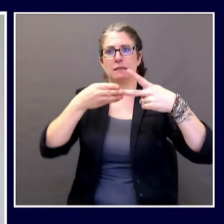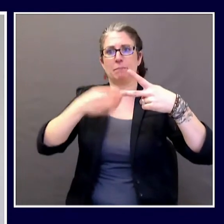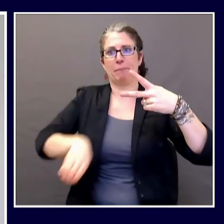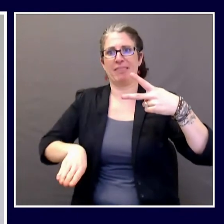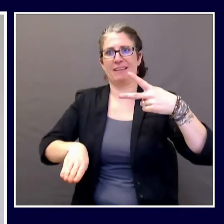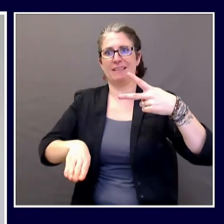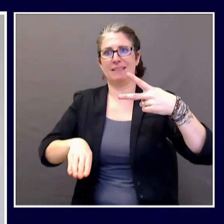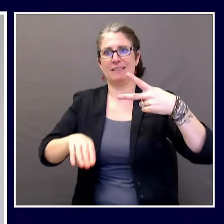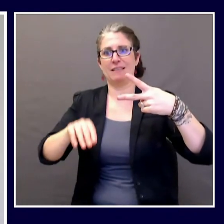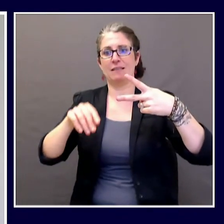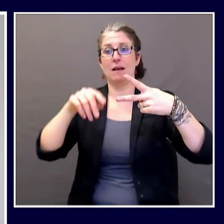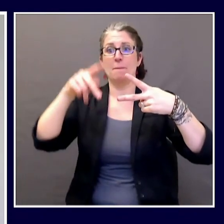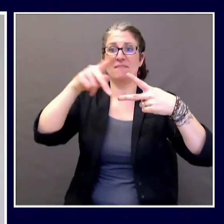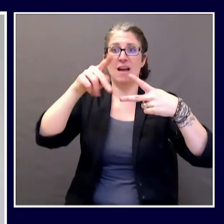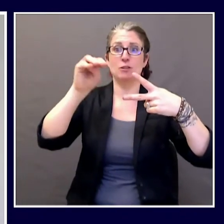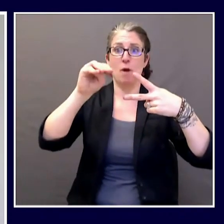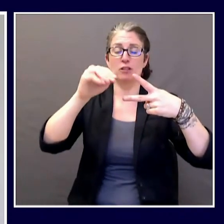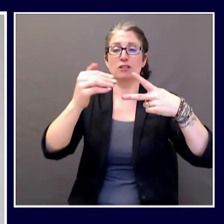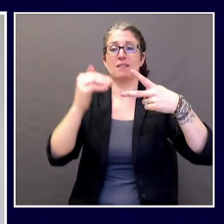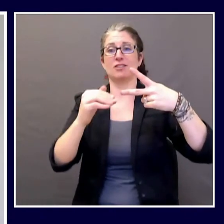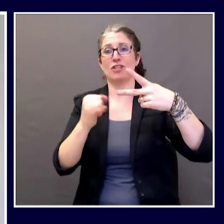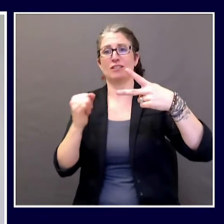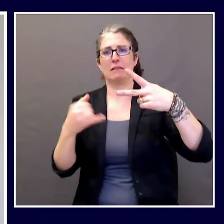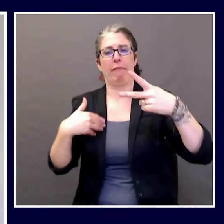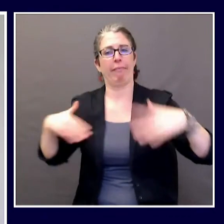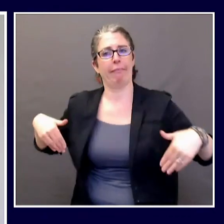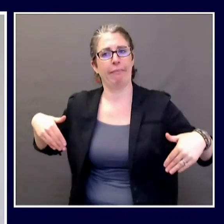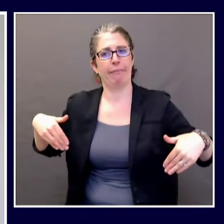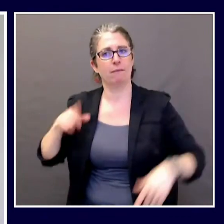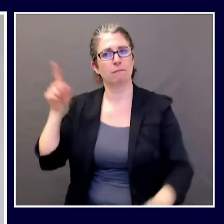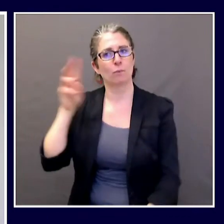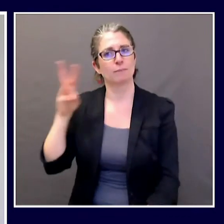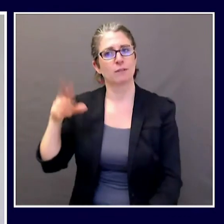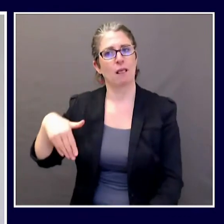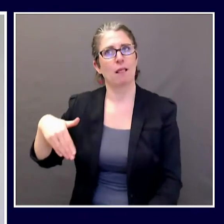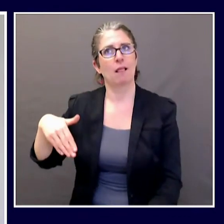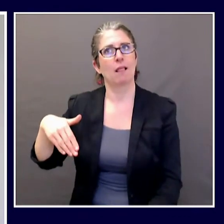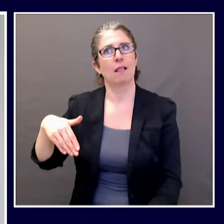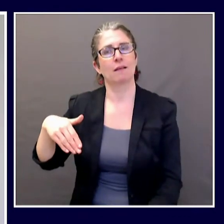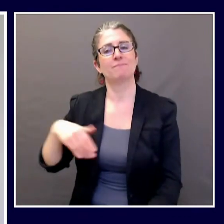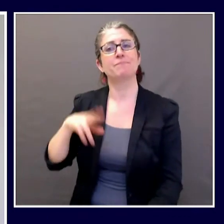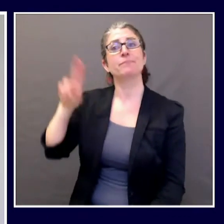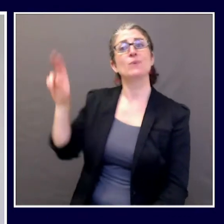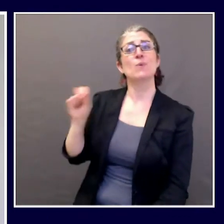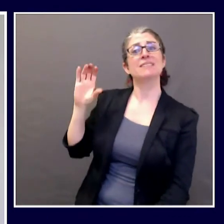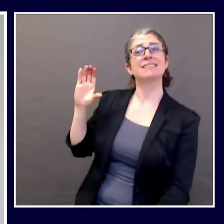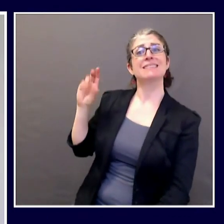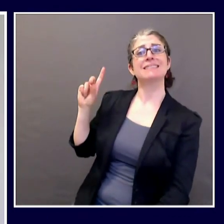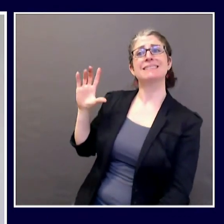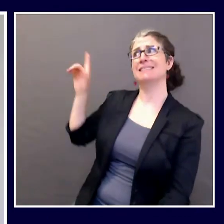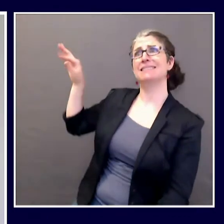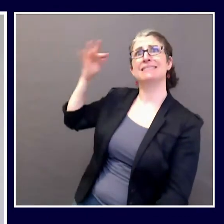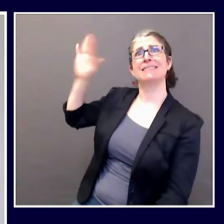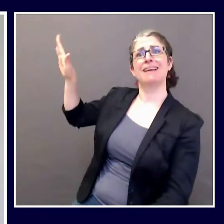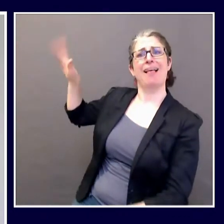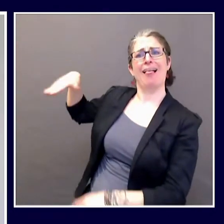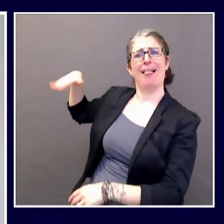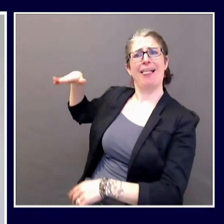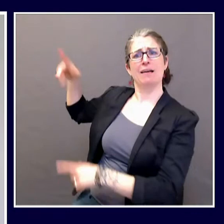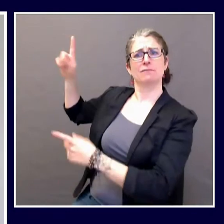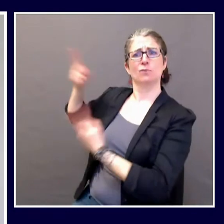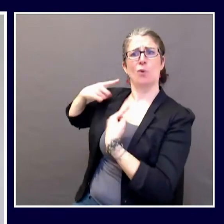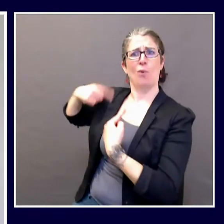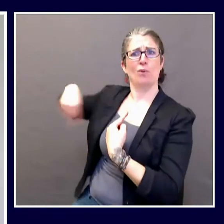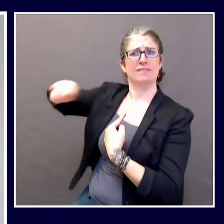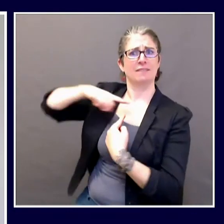so. The CDC, the US CDC, hasn't really asked states to go in that direction quite yet. But Jessica, I think